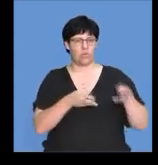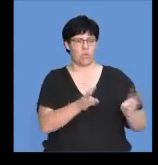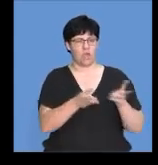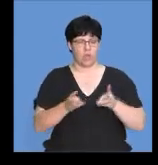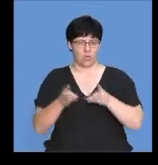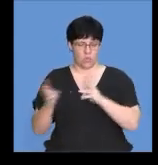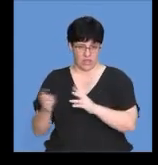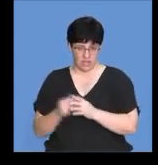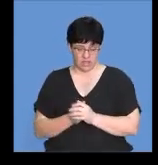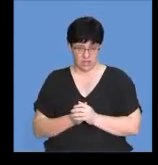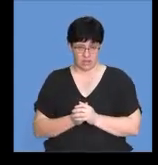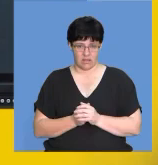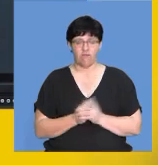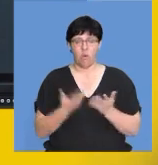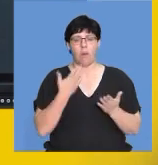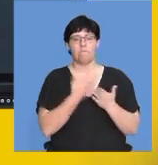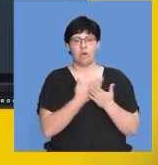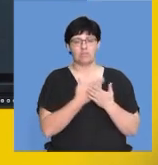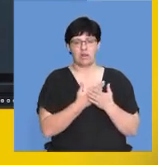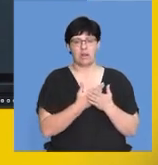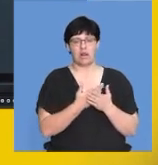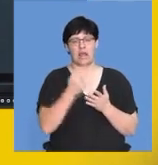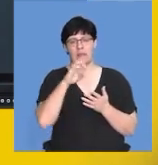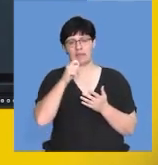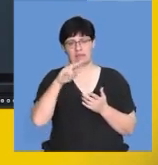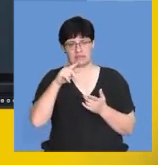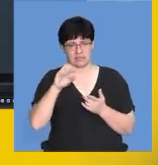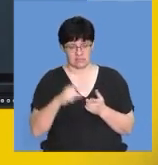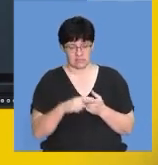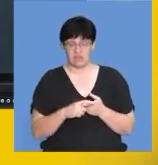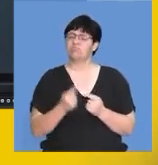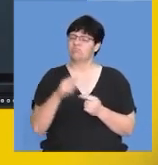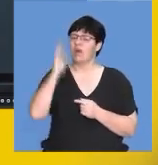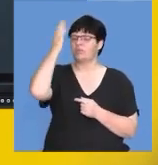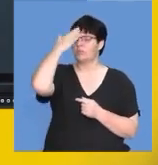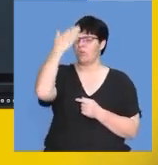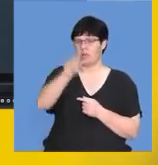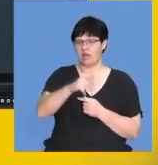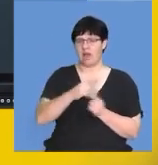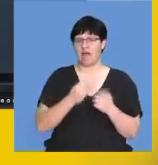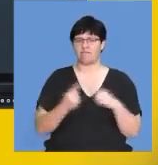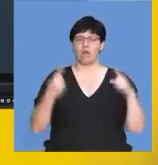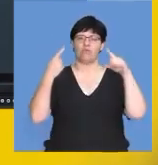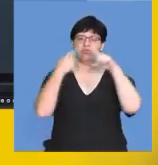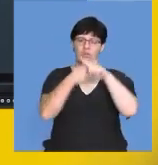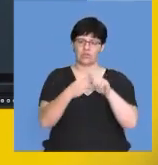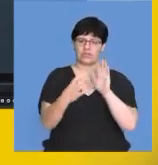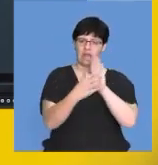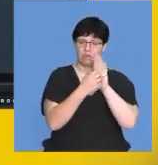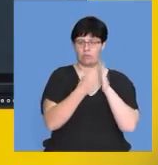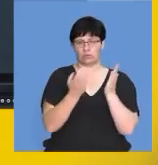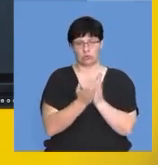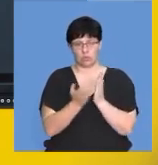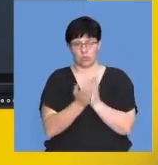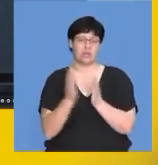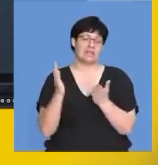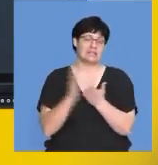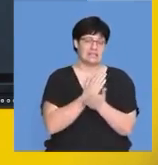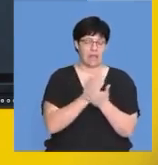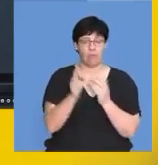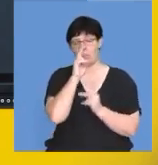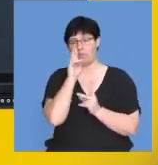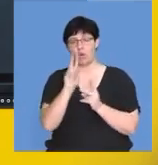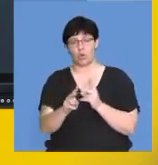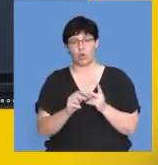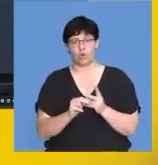out the possible gametes, and we're going to look at that. So I know that you guys were using cross diagrams at school. Some of us have looked